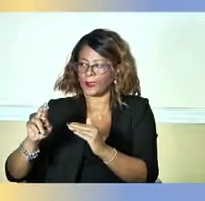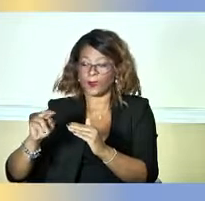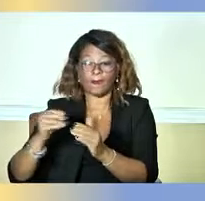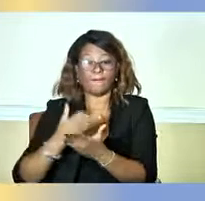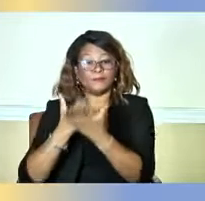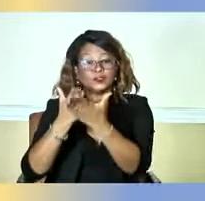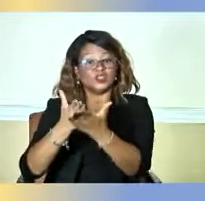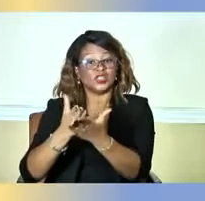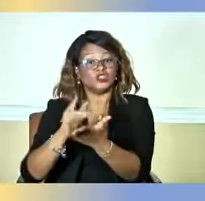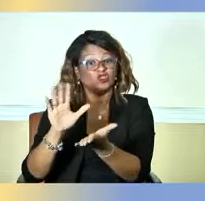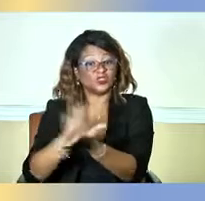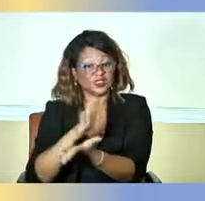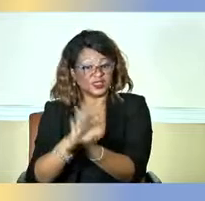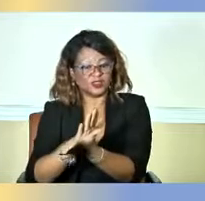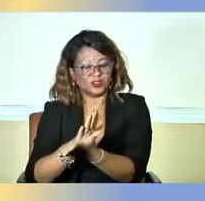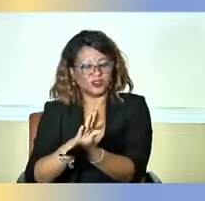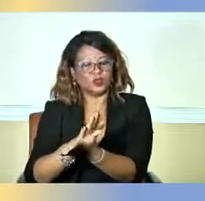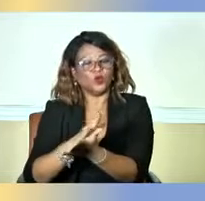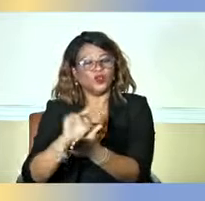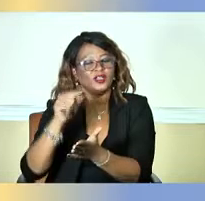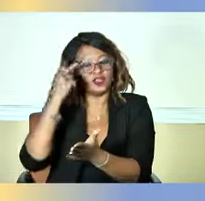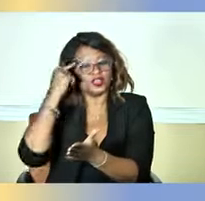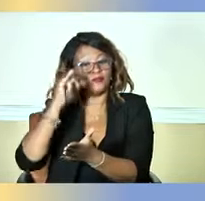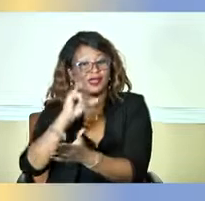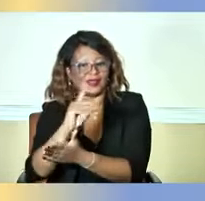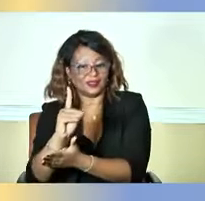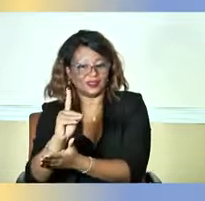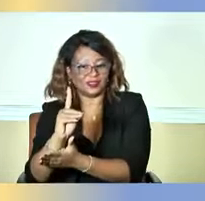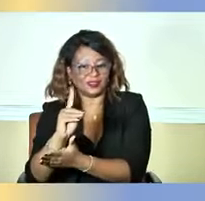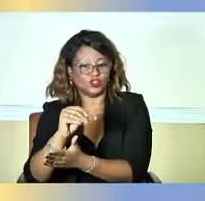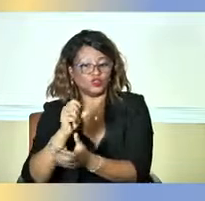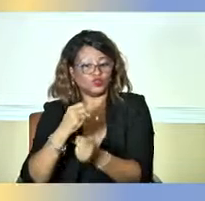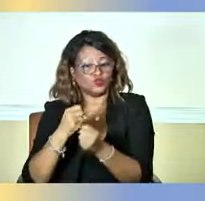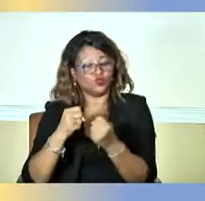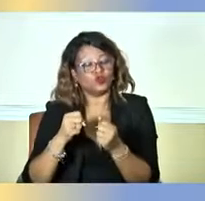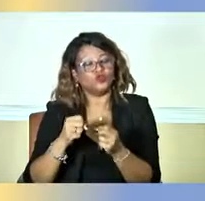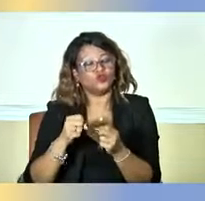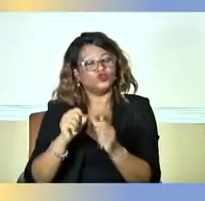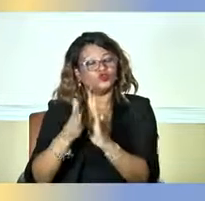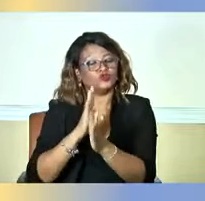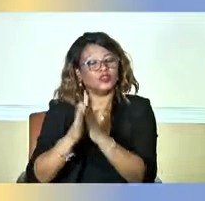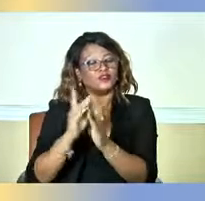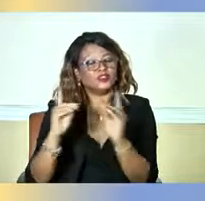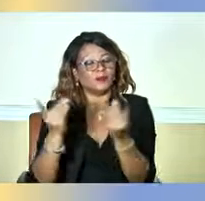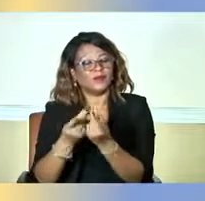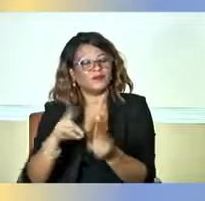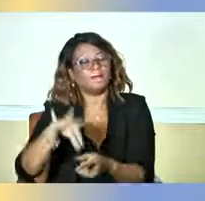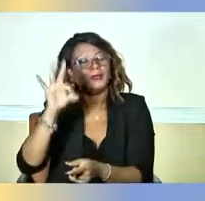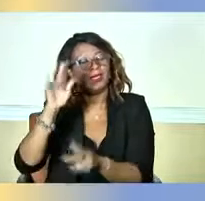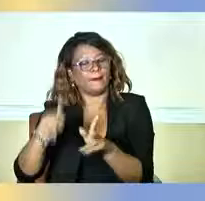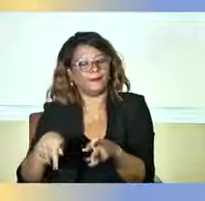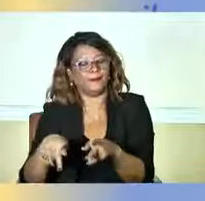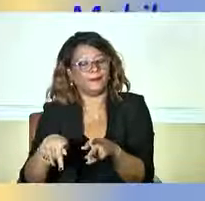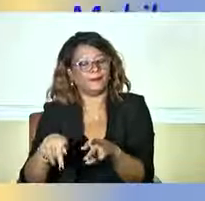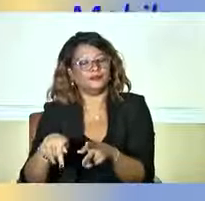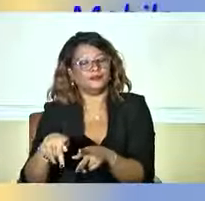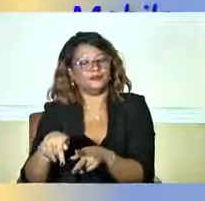Present your receipt with a valid government ID to the Road Traffic Department for pickup.